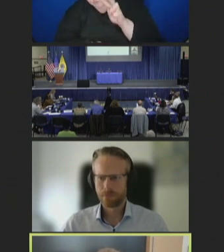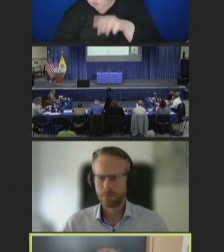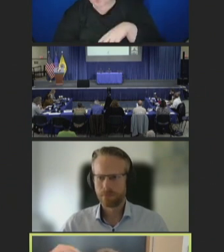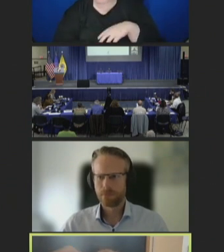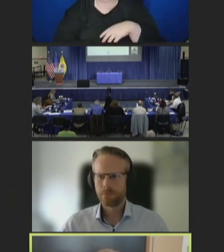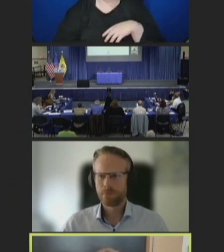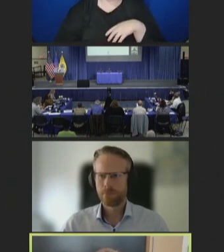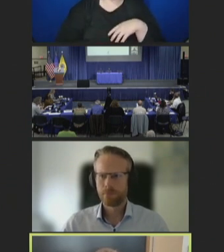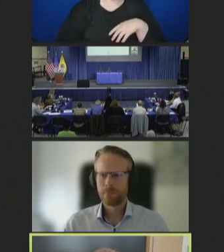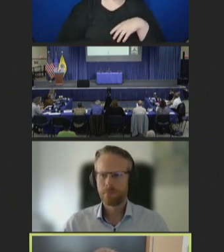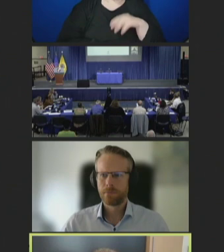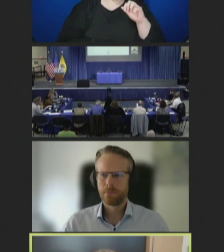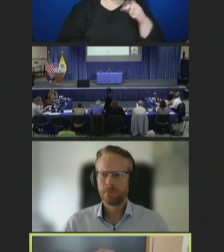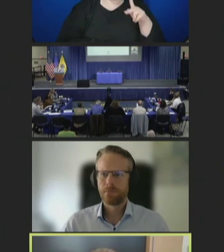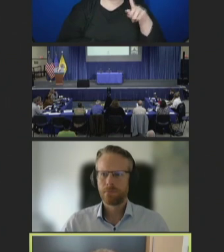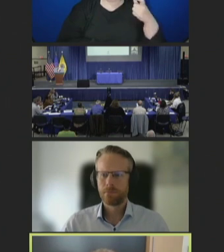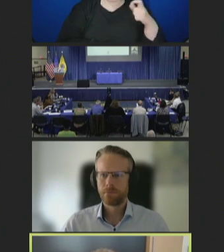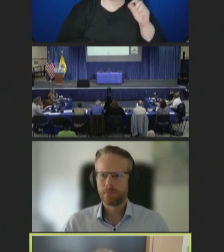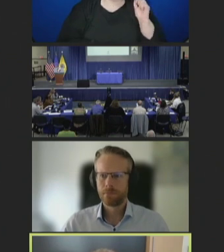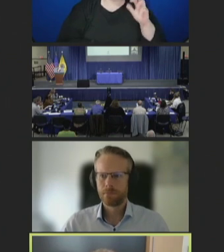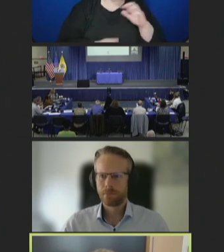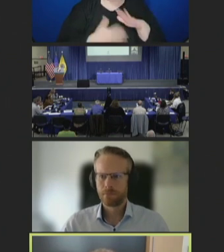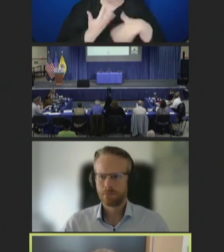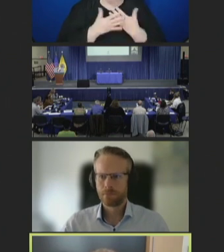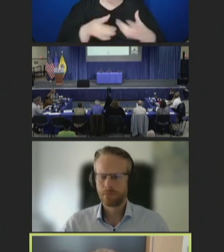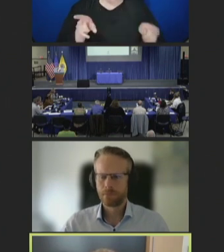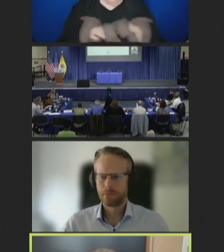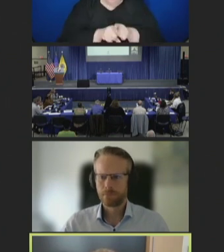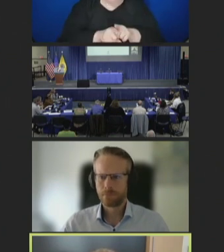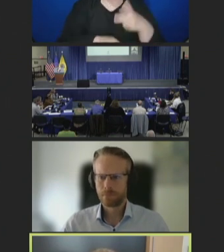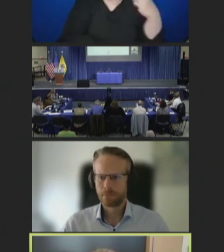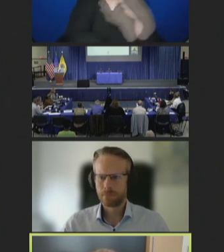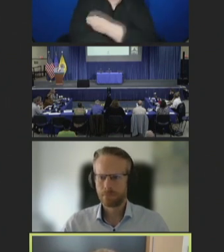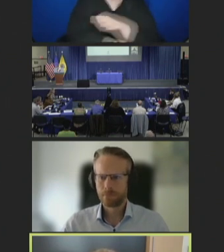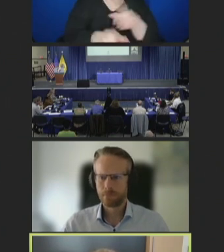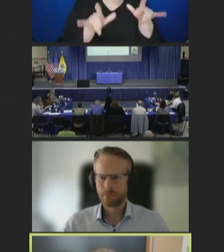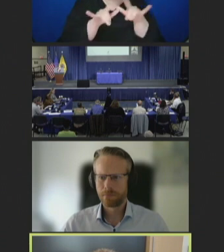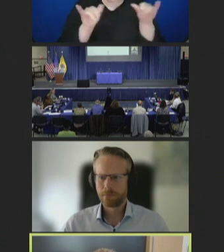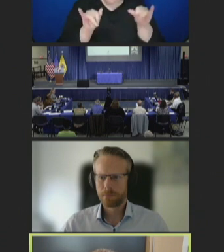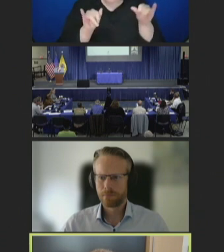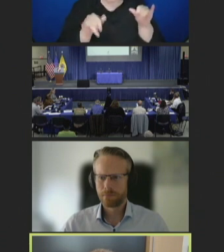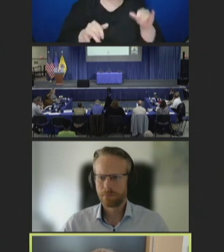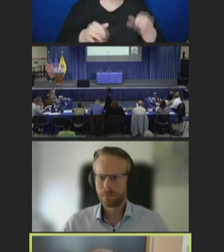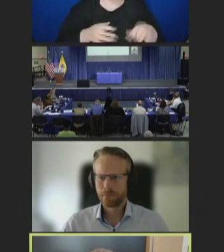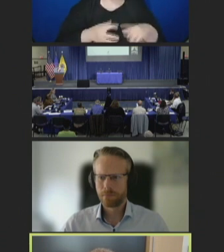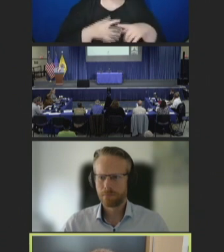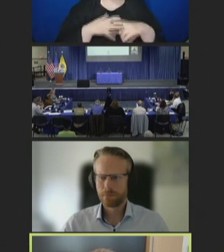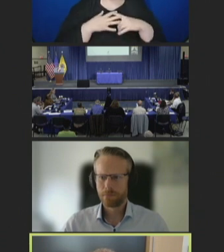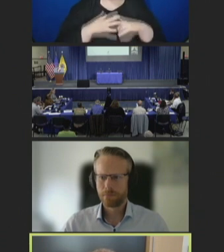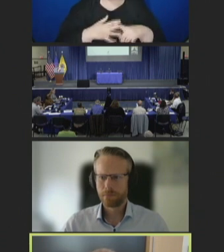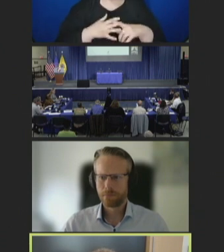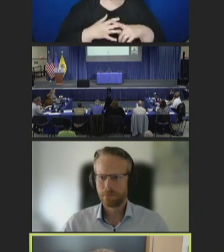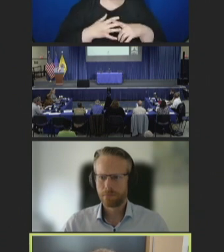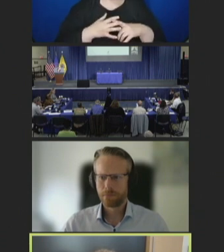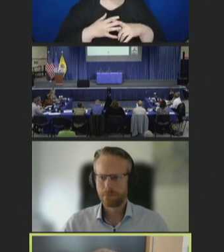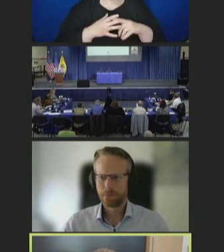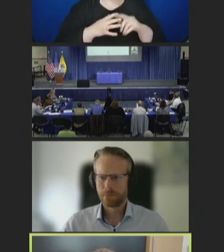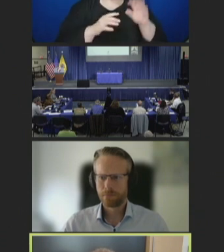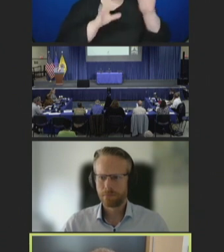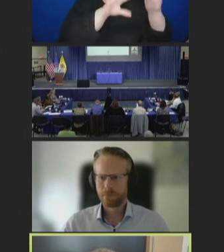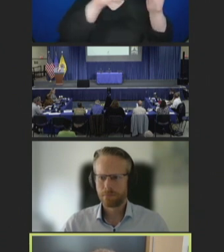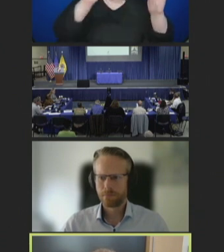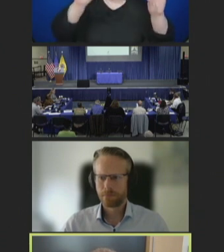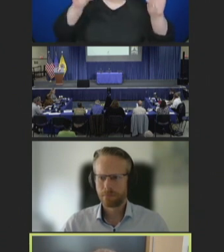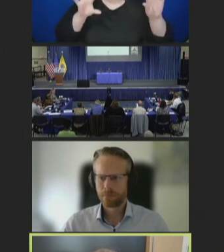and APEX all in the same vaccine at the same time. So the beginning is starting not only that we will regard multiple,